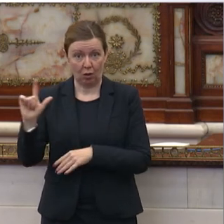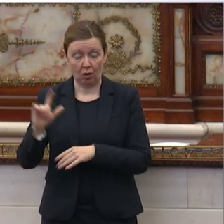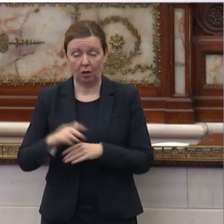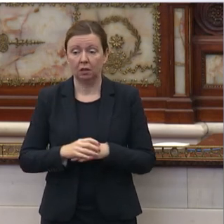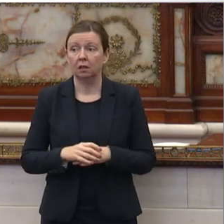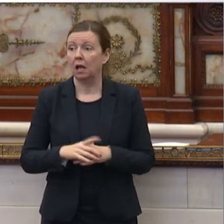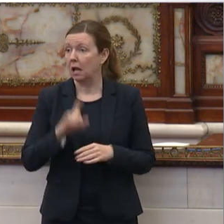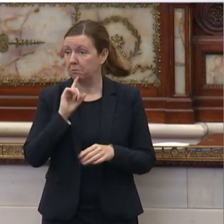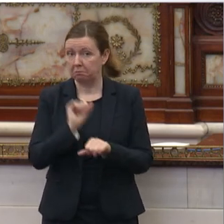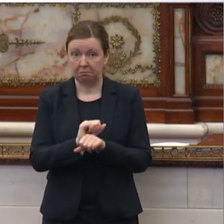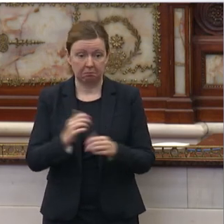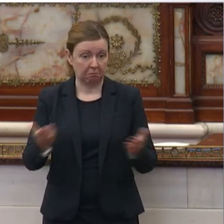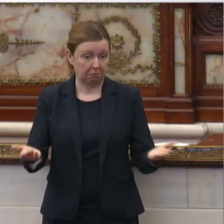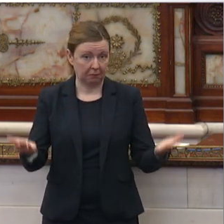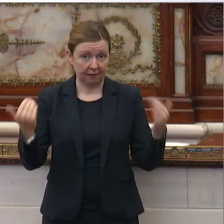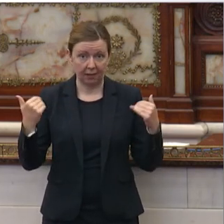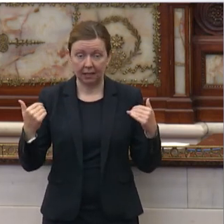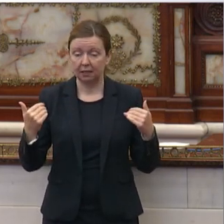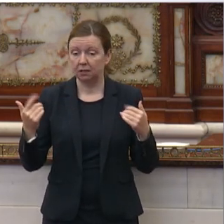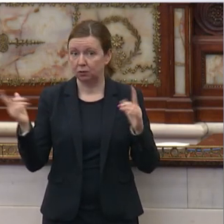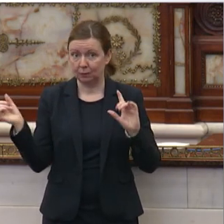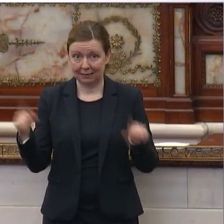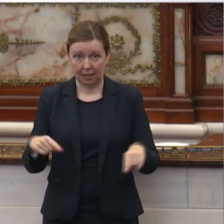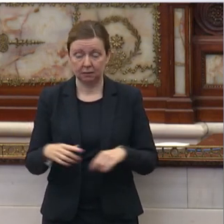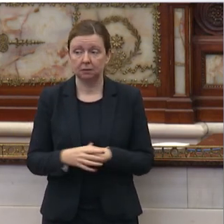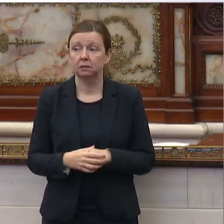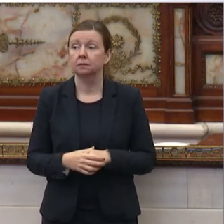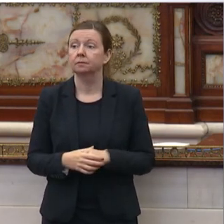Certainly everyone is invited to attend.